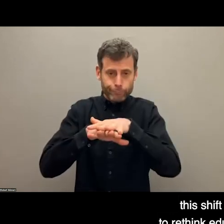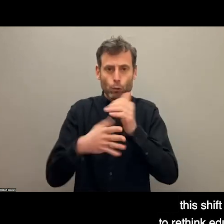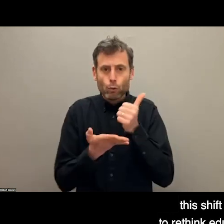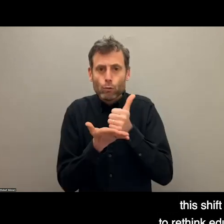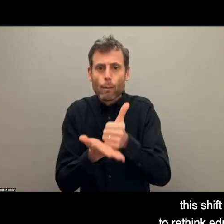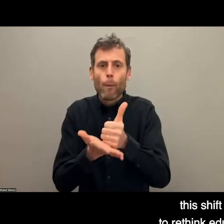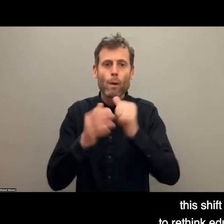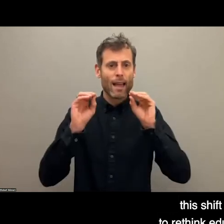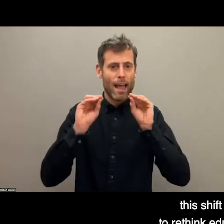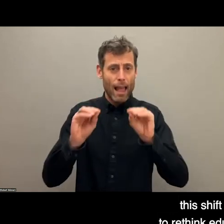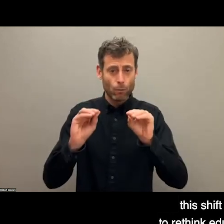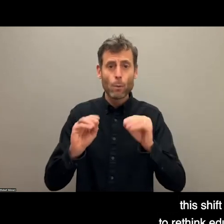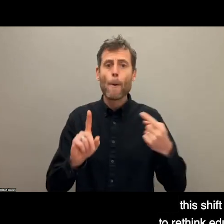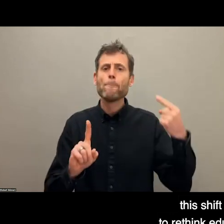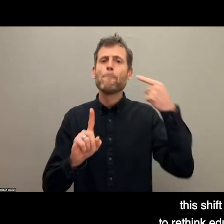rethink education.